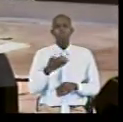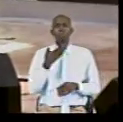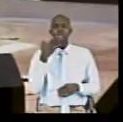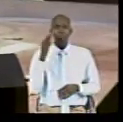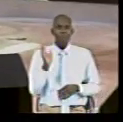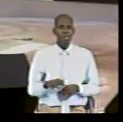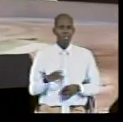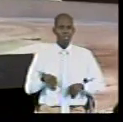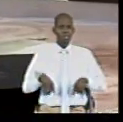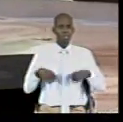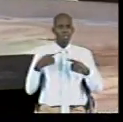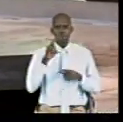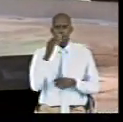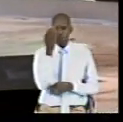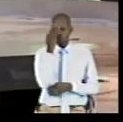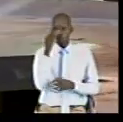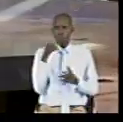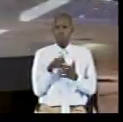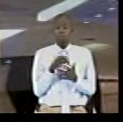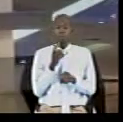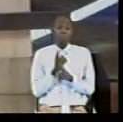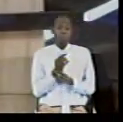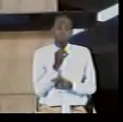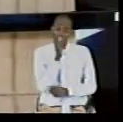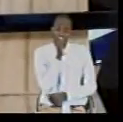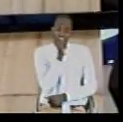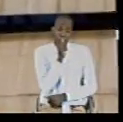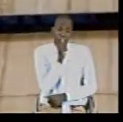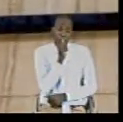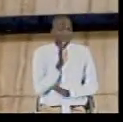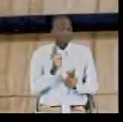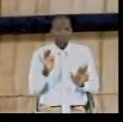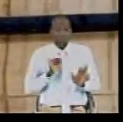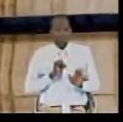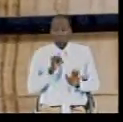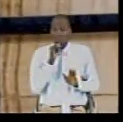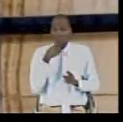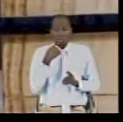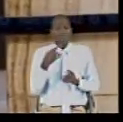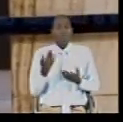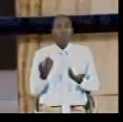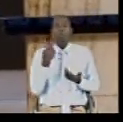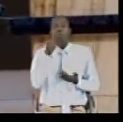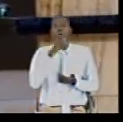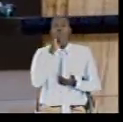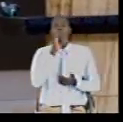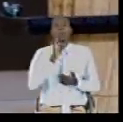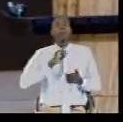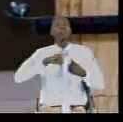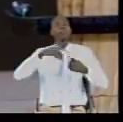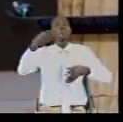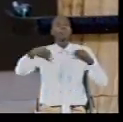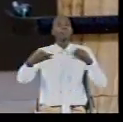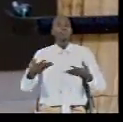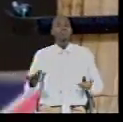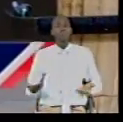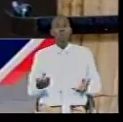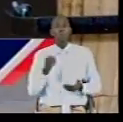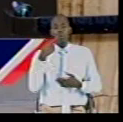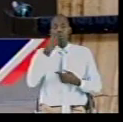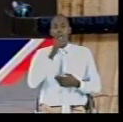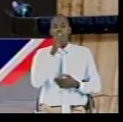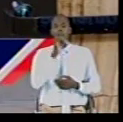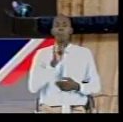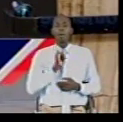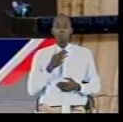know it, and you are just, well, I won't talk about it. Who am I to talk about it? Who am I myself? Am I